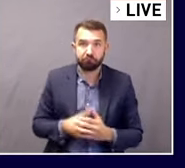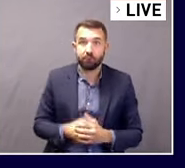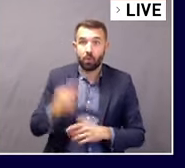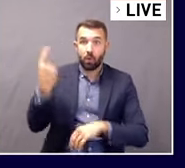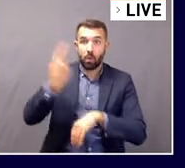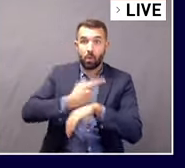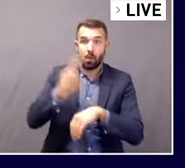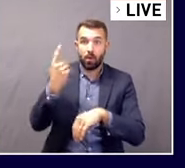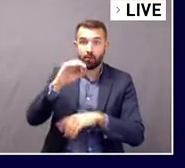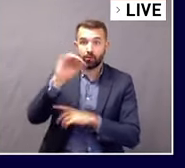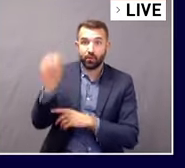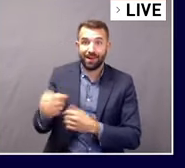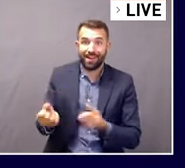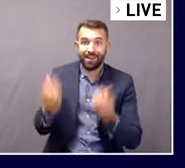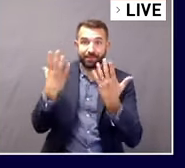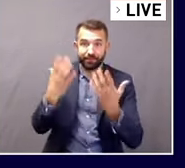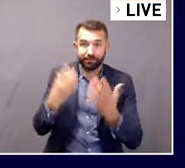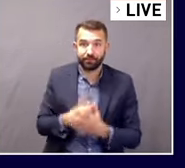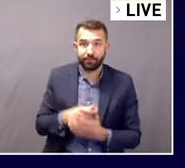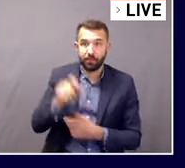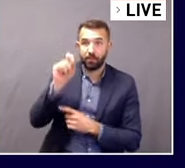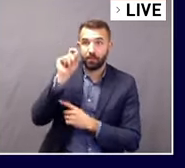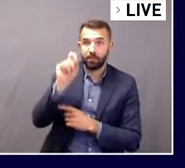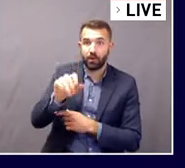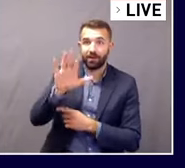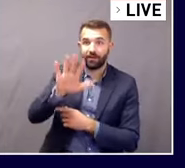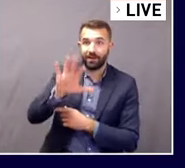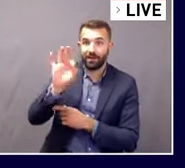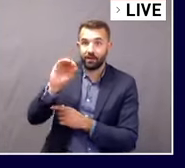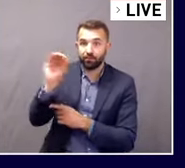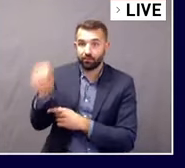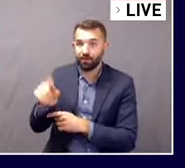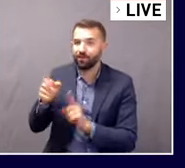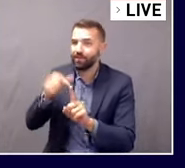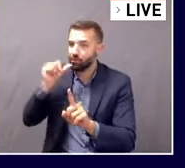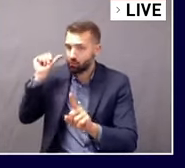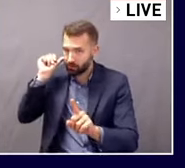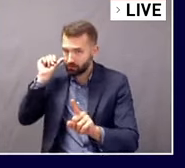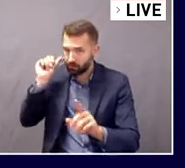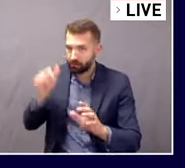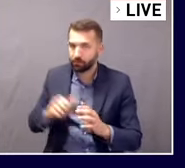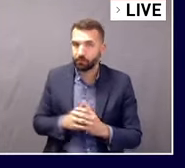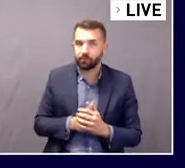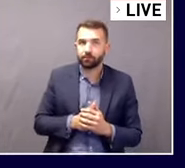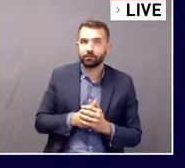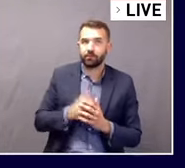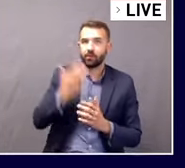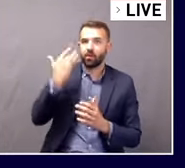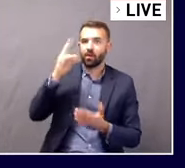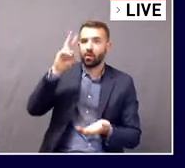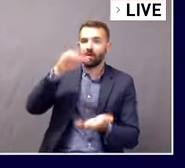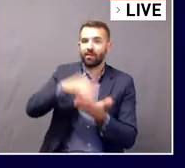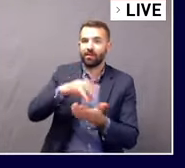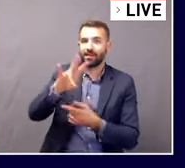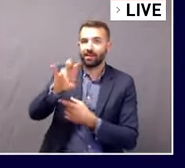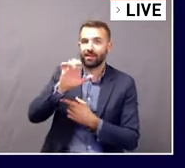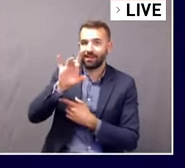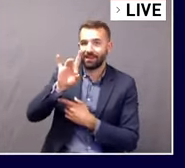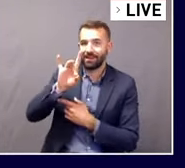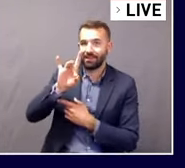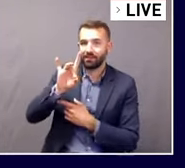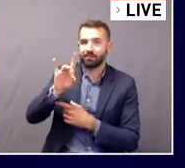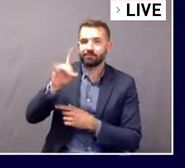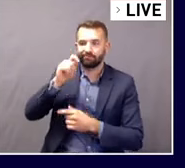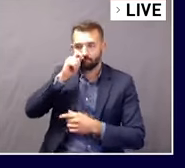was 0.59% yesterday, based on 2,708 tests reported to Maine CDC.